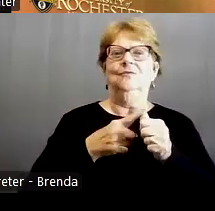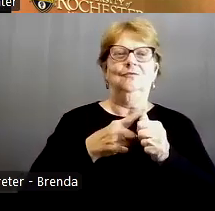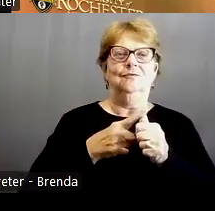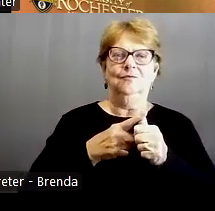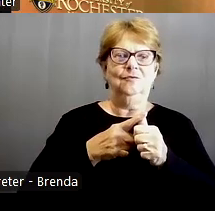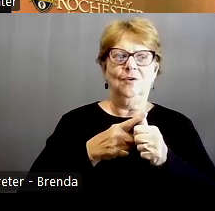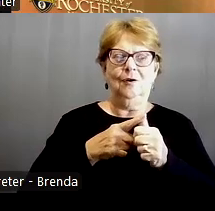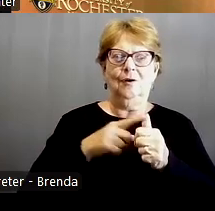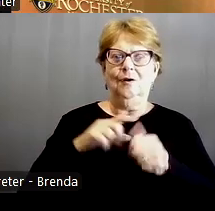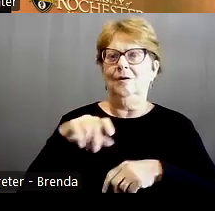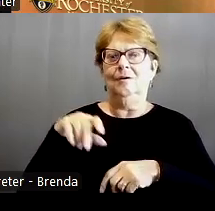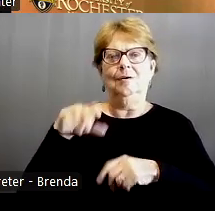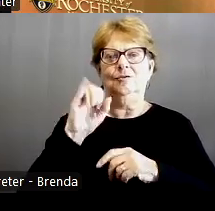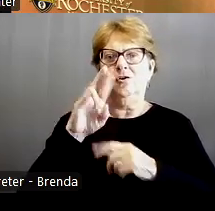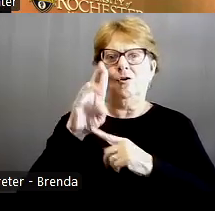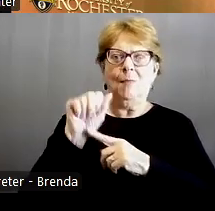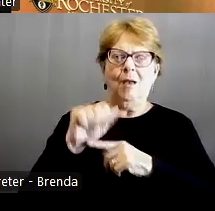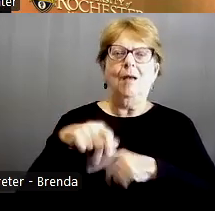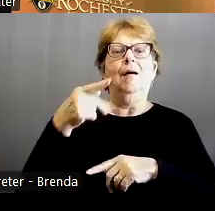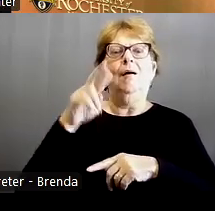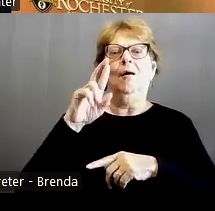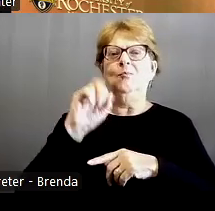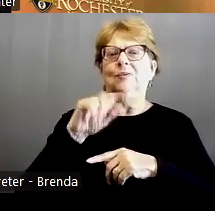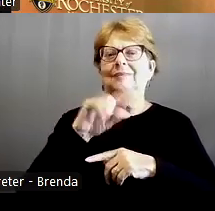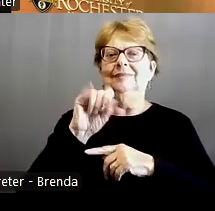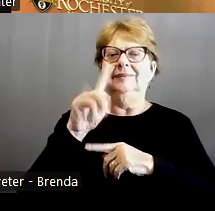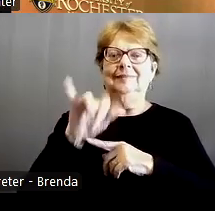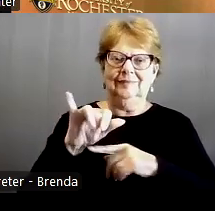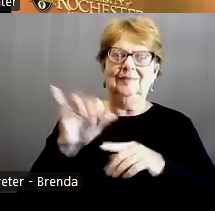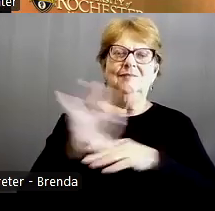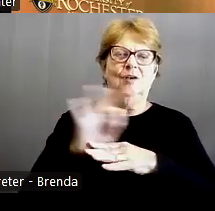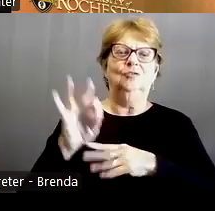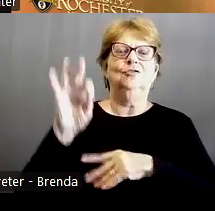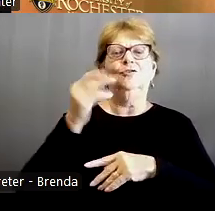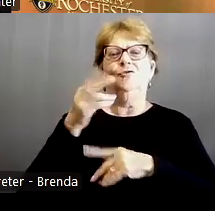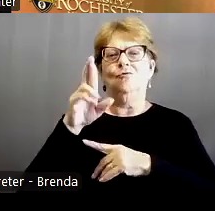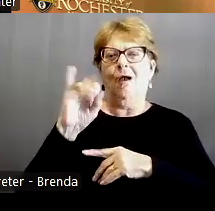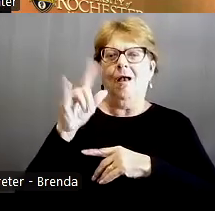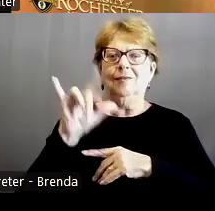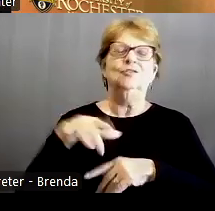Erba Przinski Functional Neurology Lectureship. Thank you all very much.